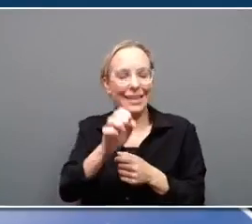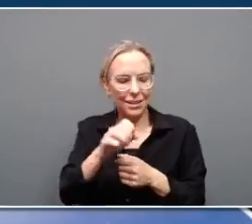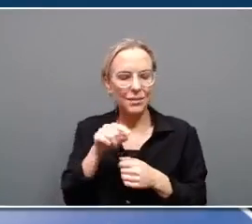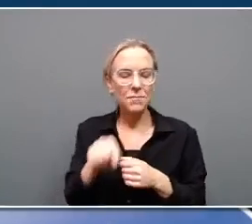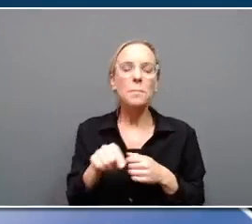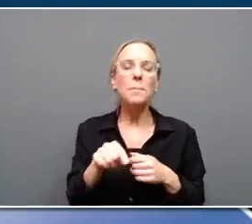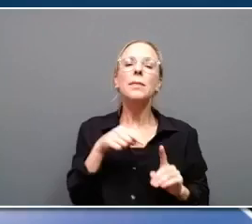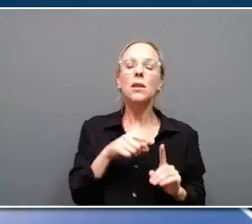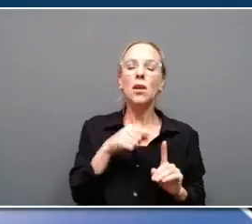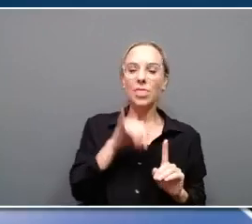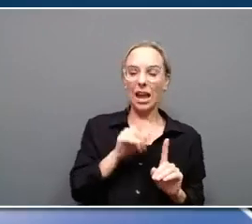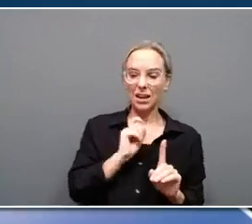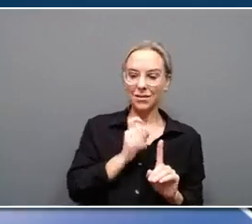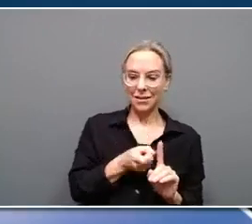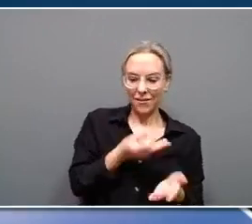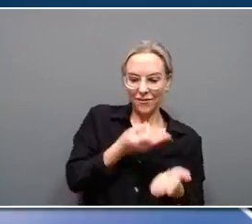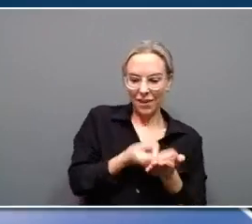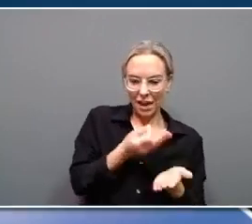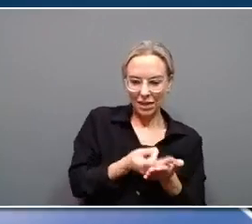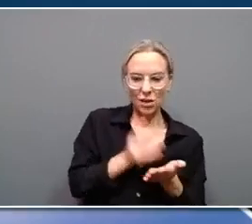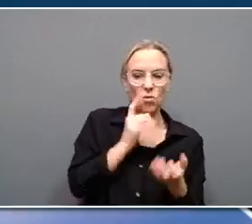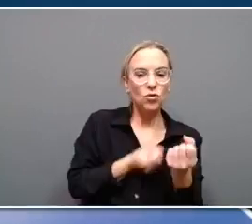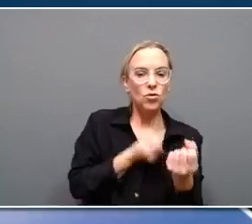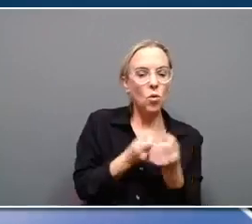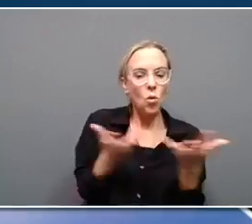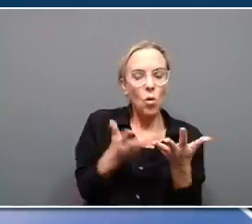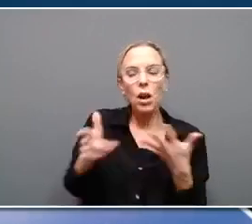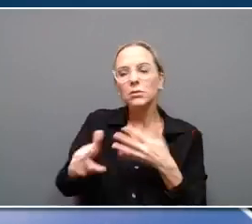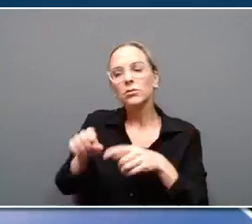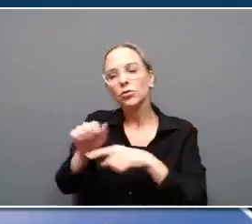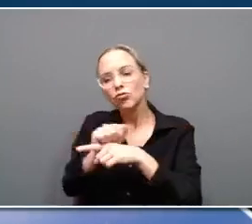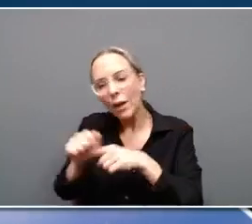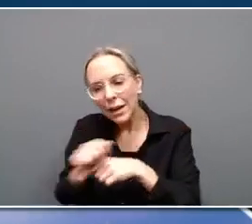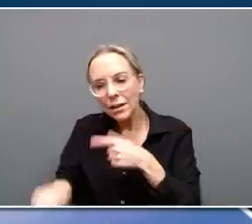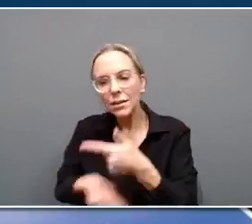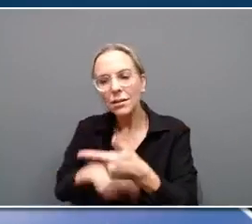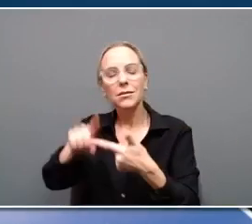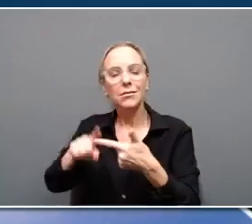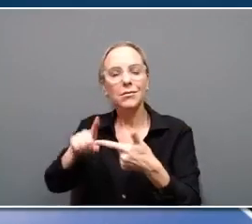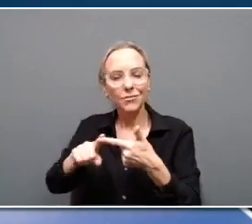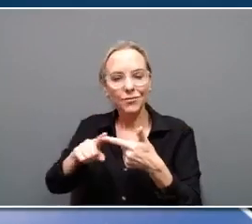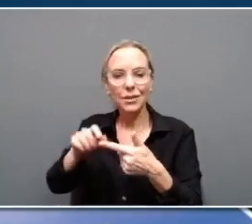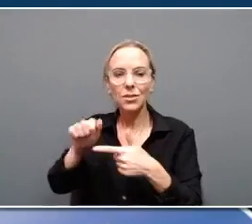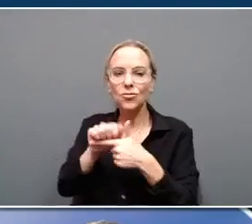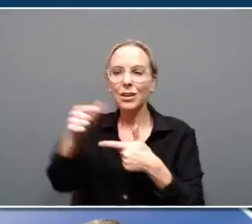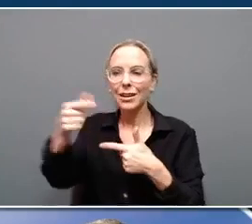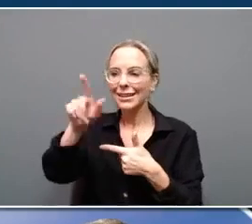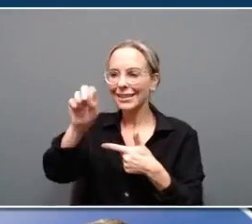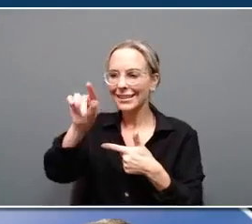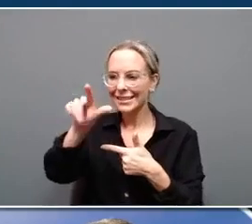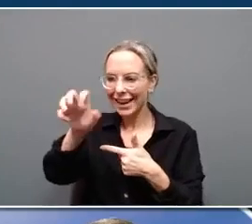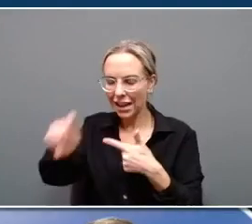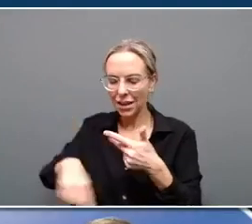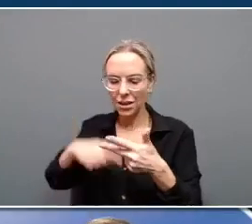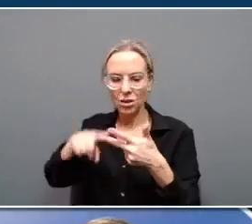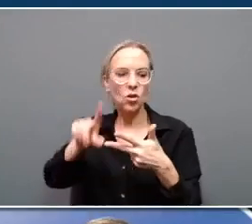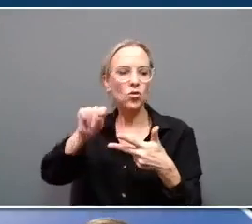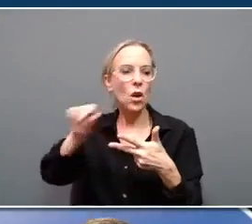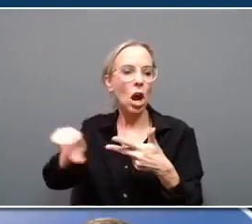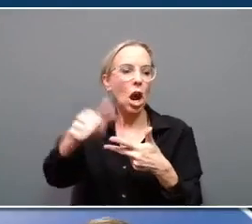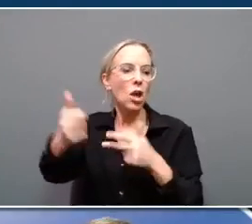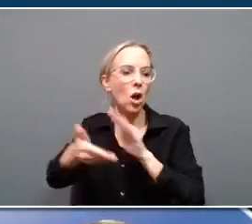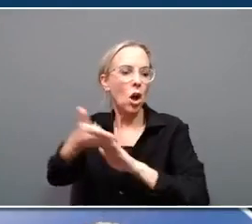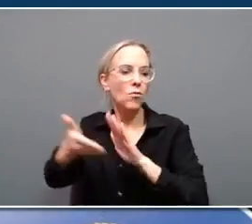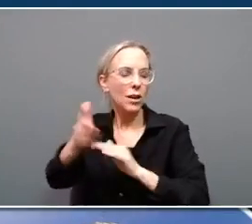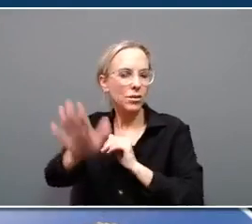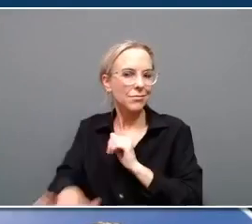will support employee training and help train workers at Blue Oval SK Battery Park in Glendale, and roughly 20 other operations,